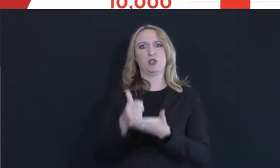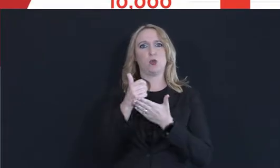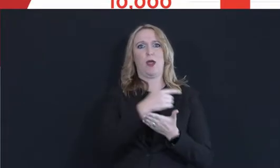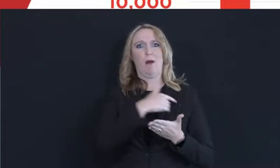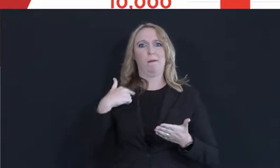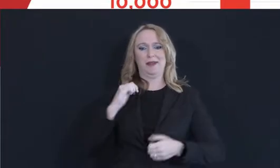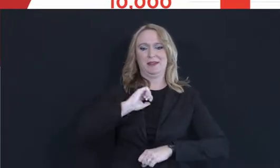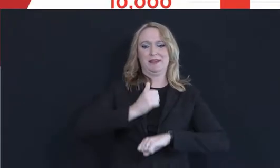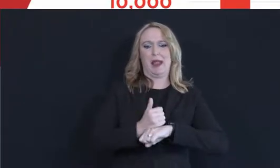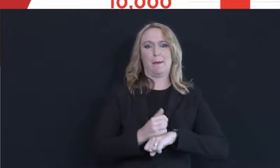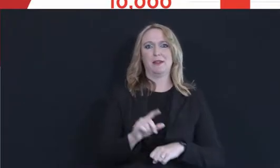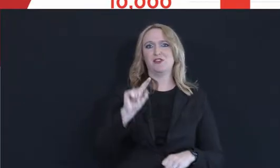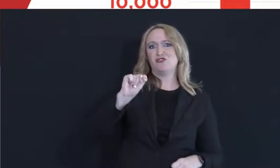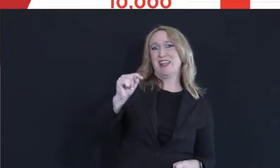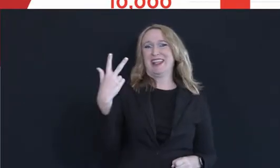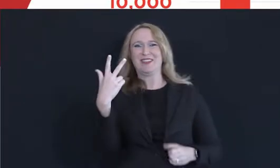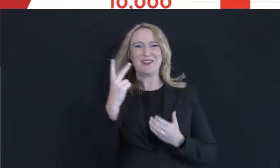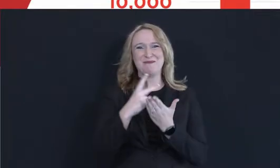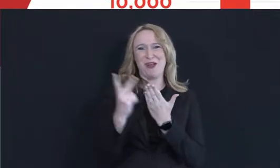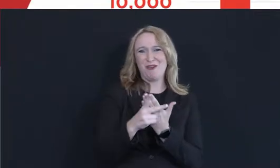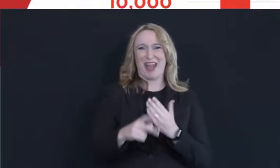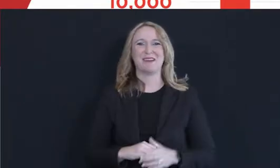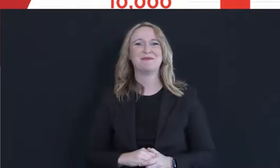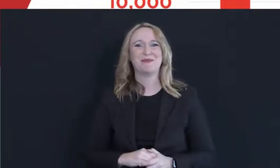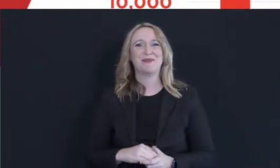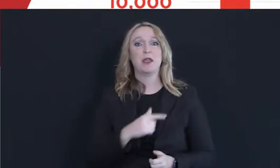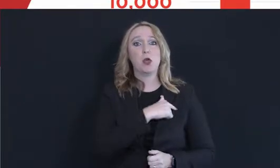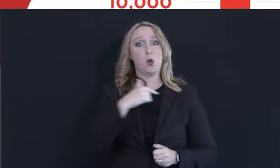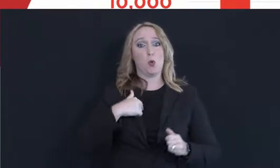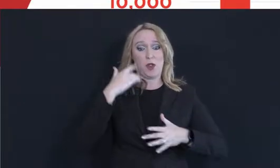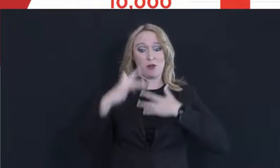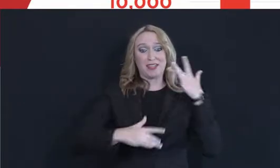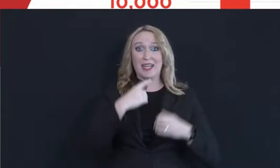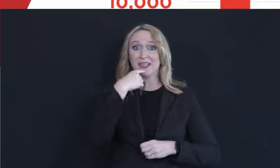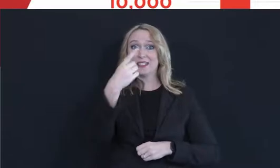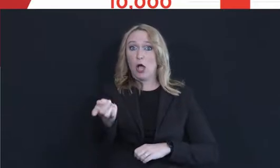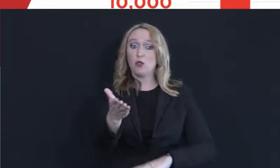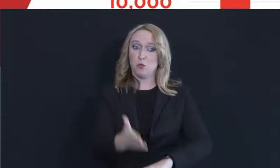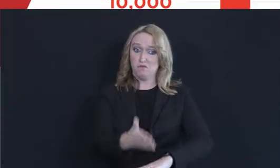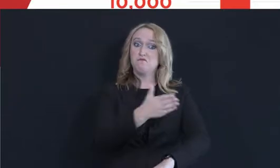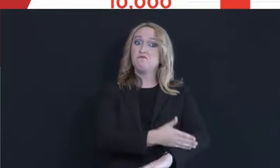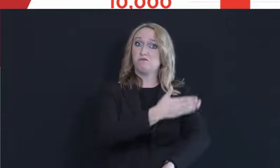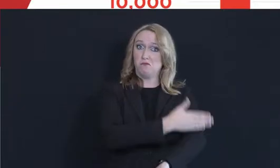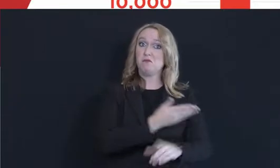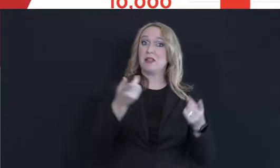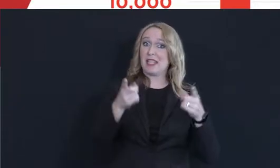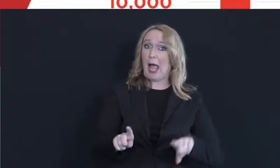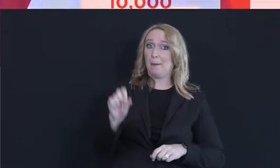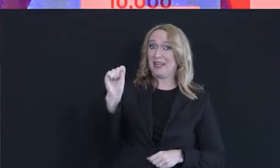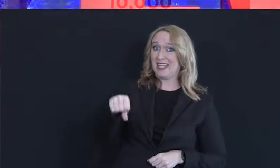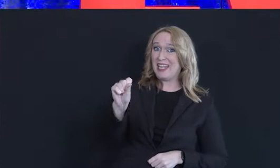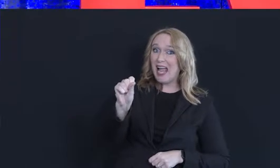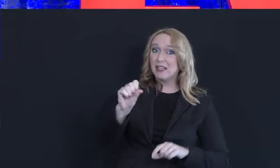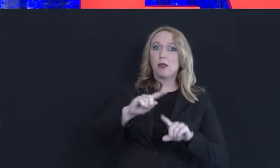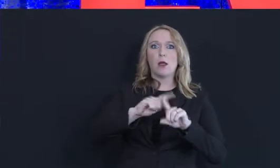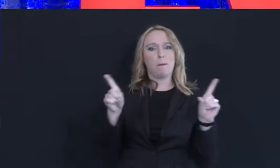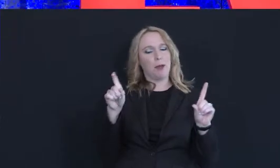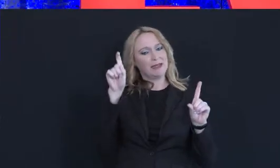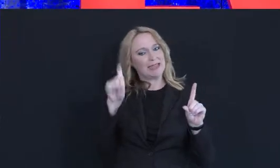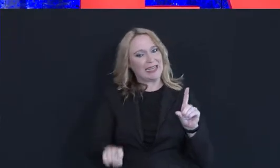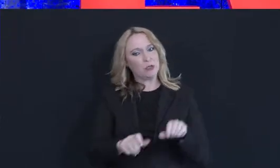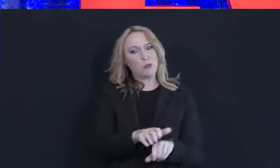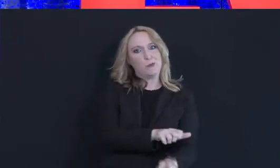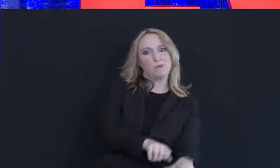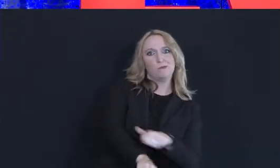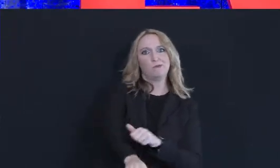T3 and I'm so proud to tell you that we're making significant inroads but there is still immense work to be done because